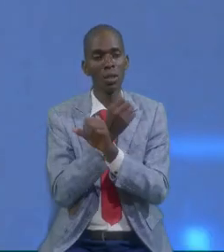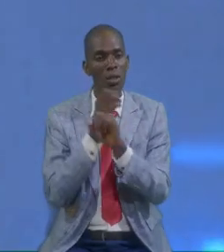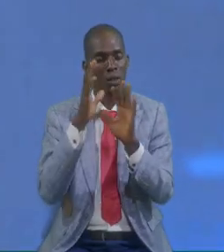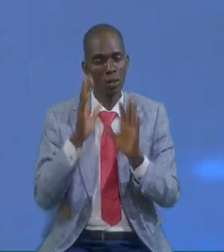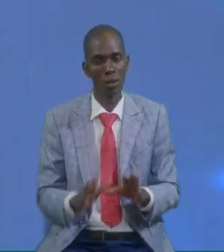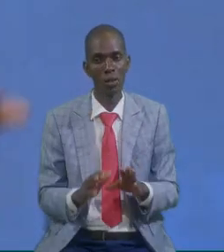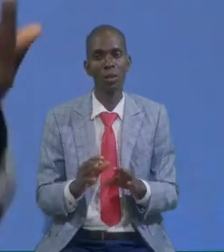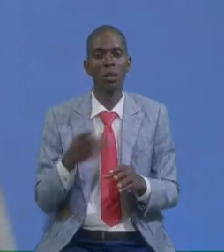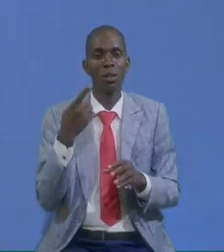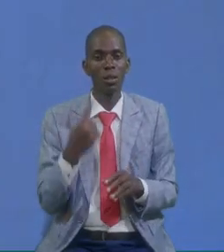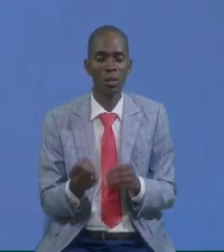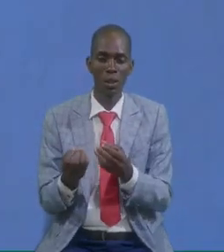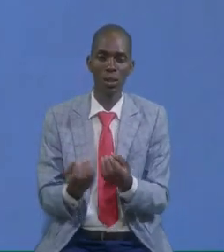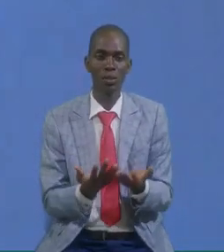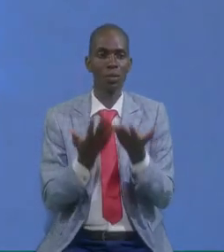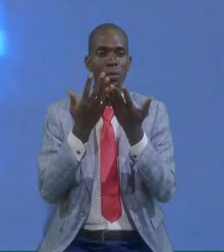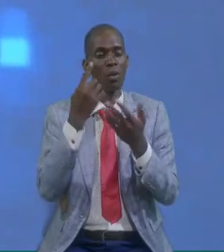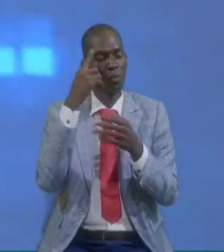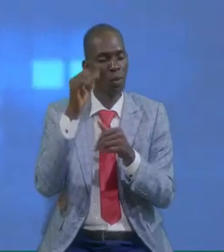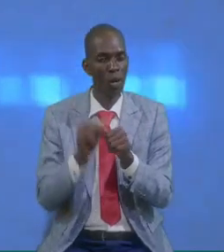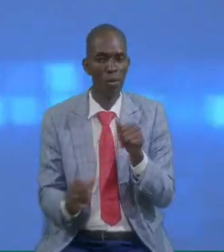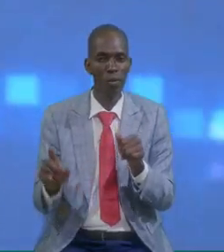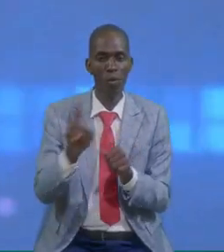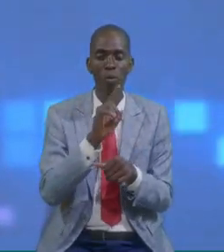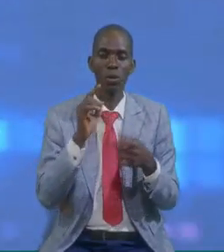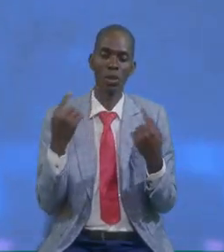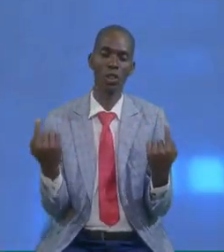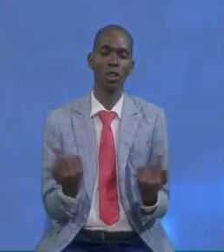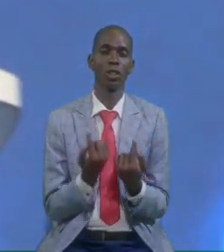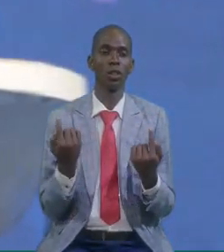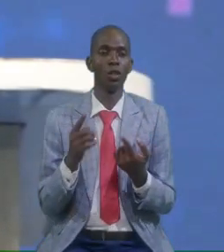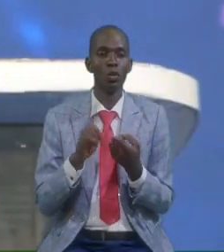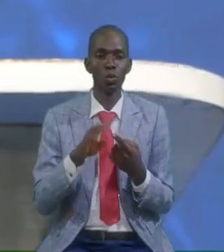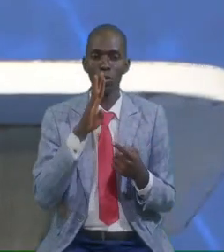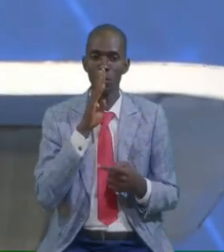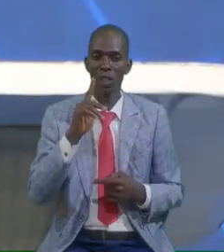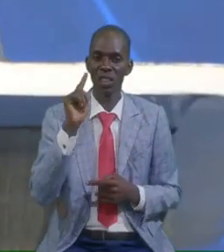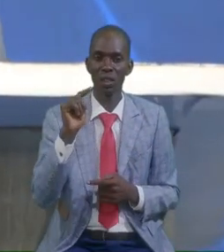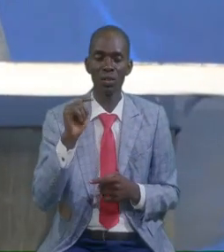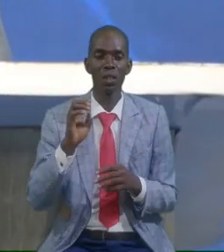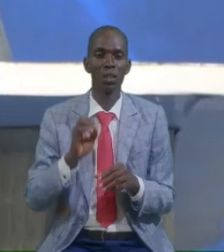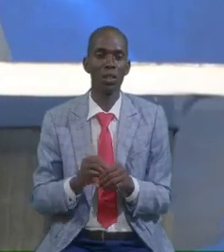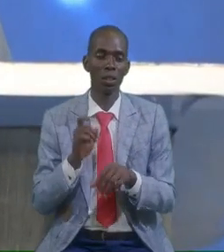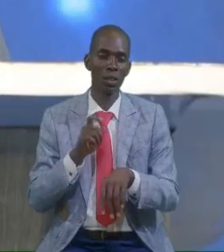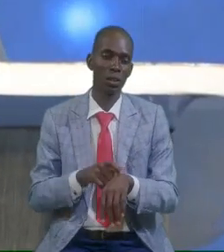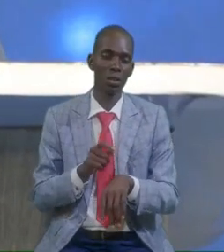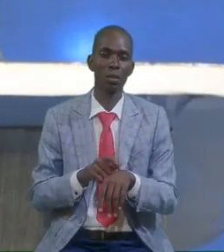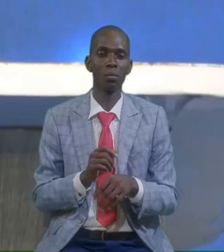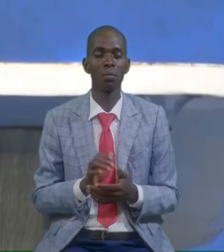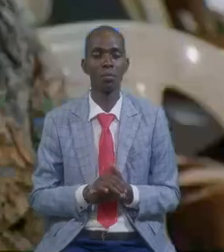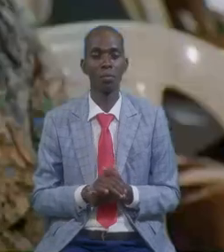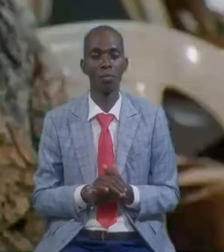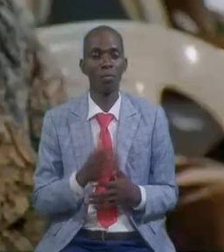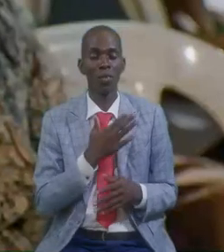the propitiation for everyone's sin, to be testified in due time. And in